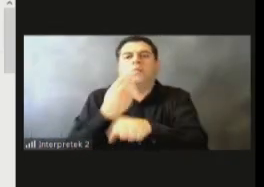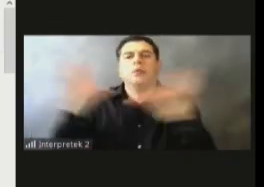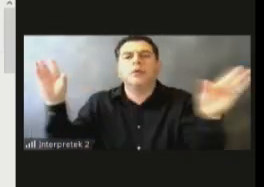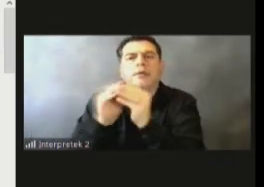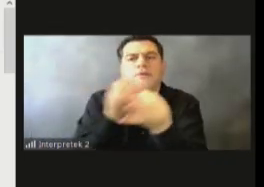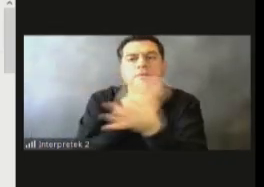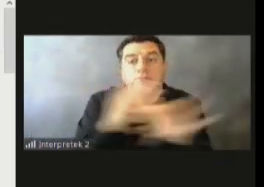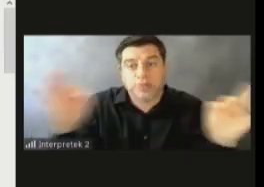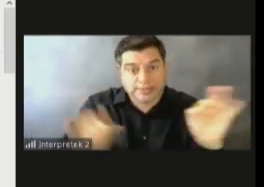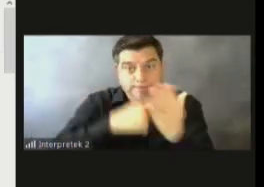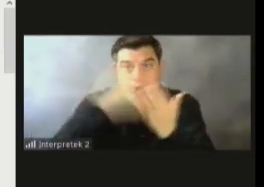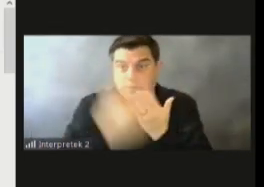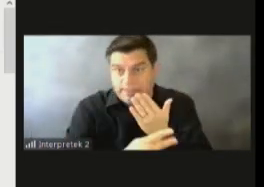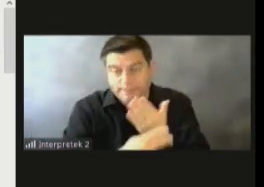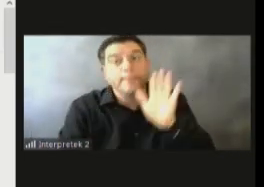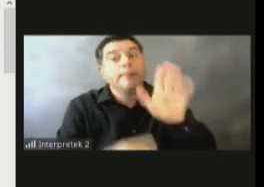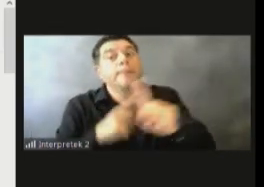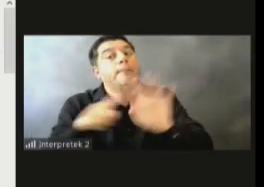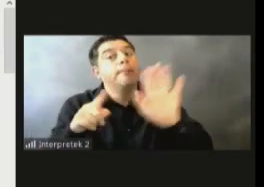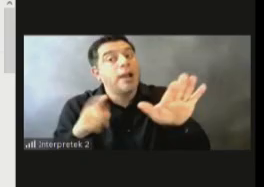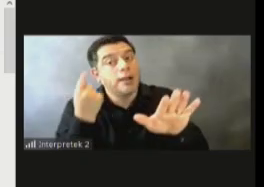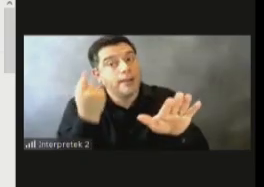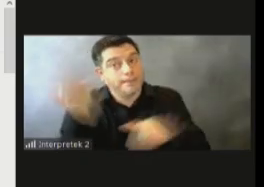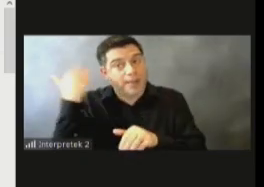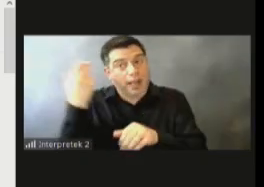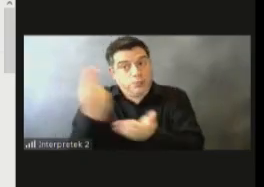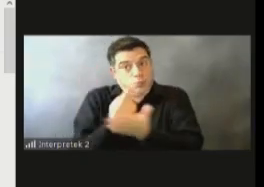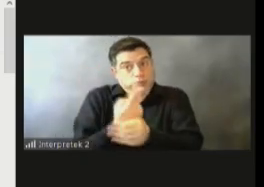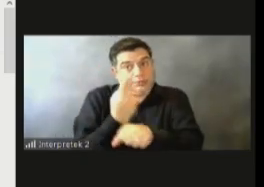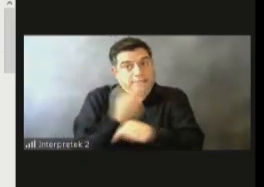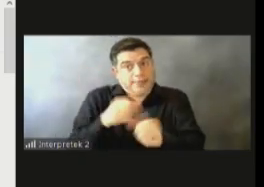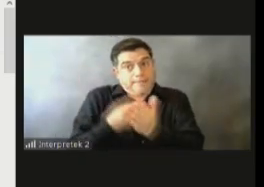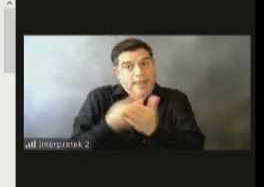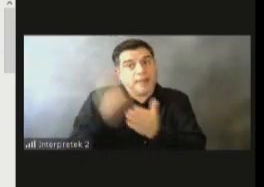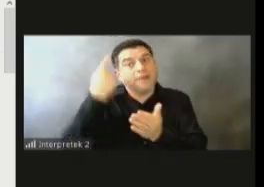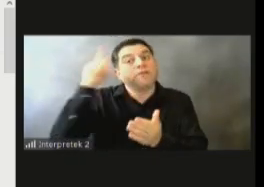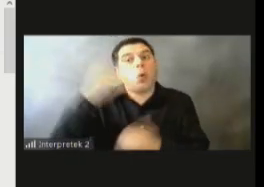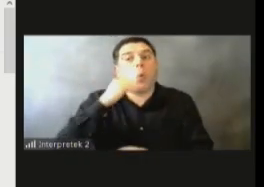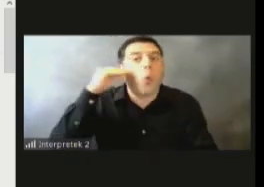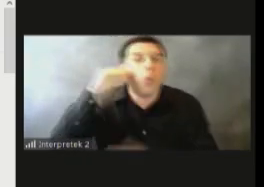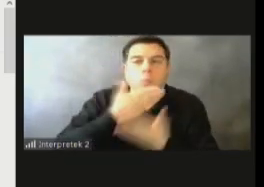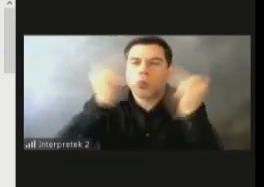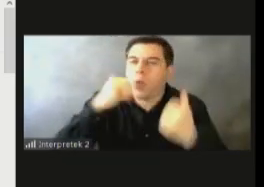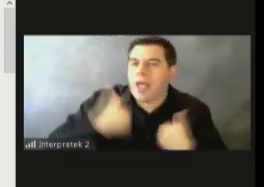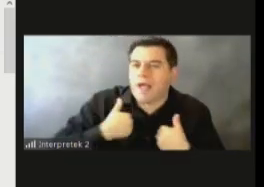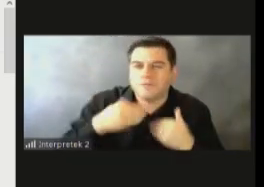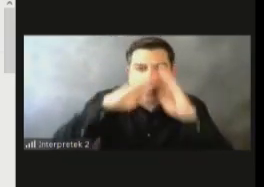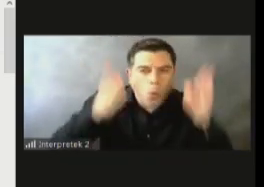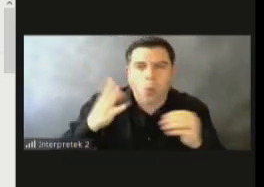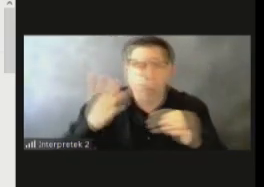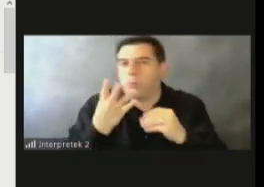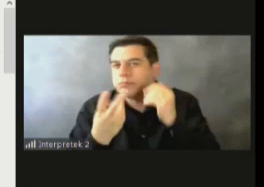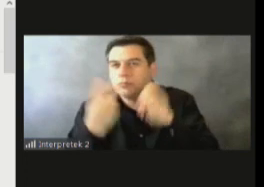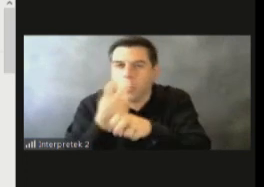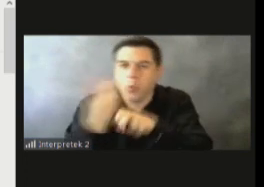past of using general revenue for homelessness and program administration. And so the report basically recommends that the city determine the